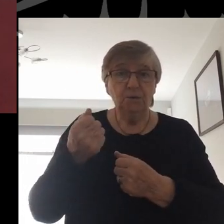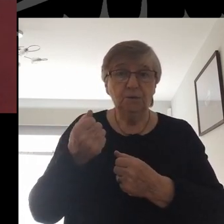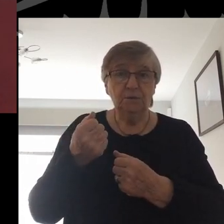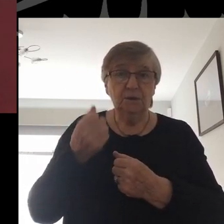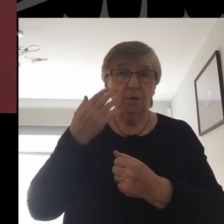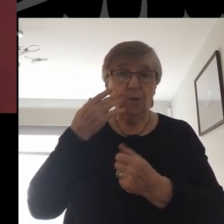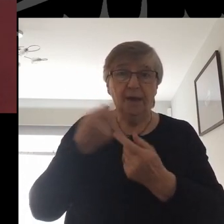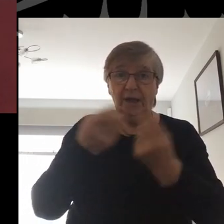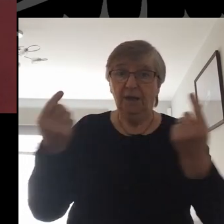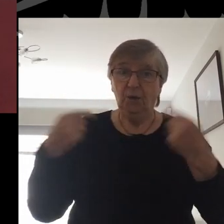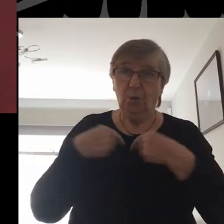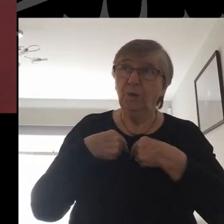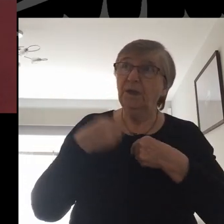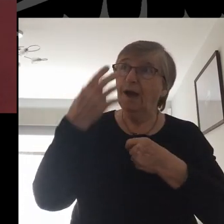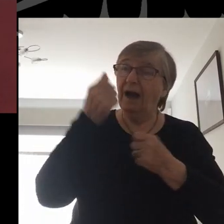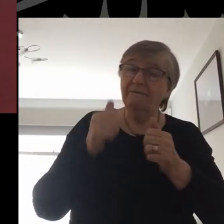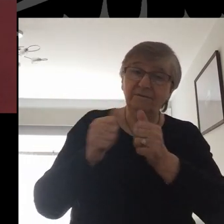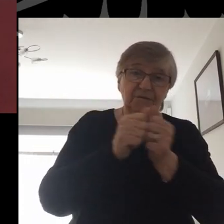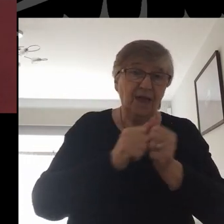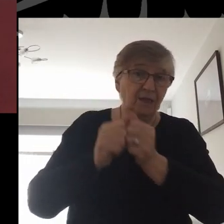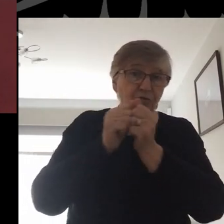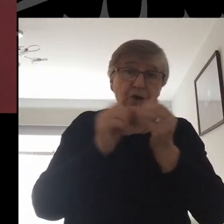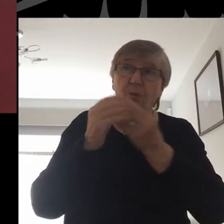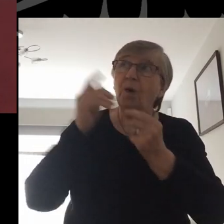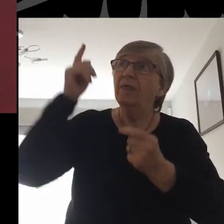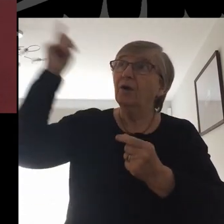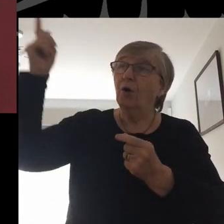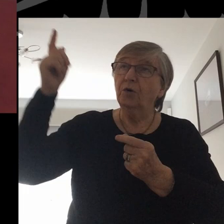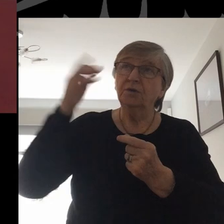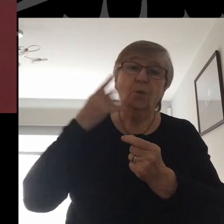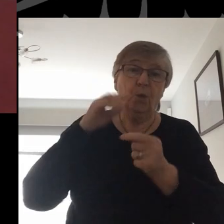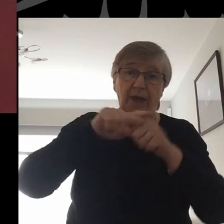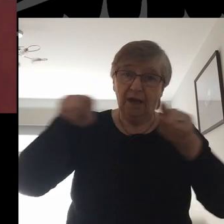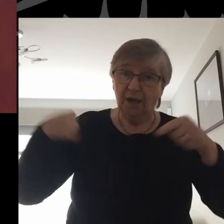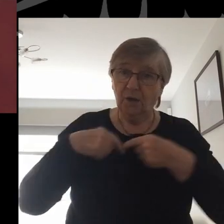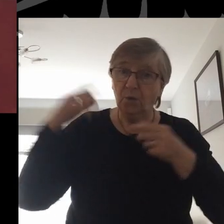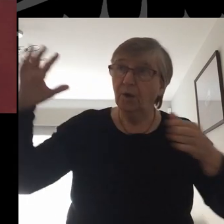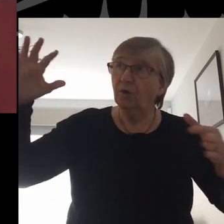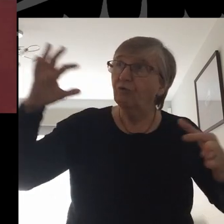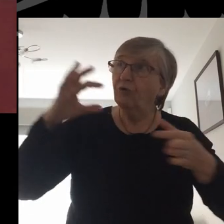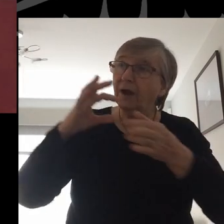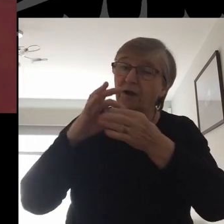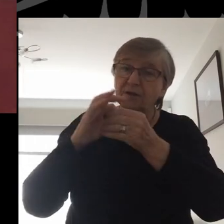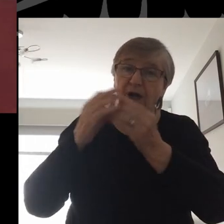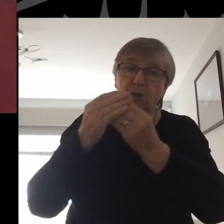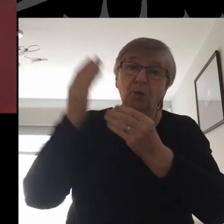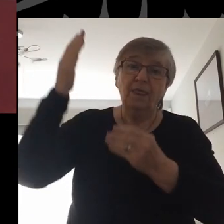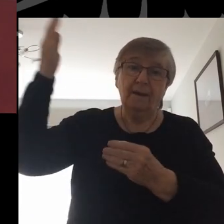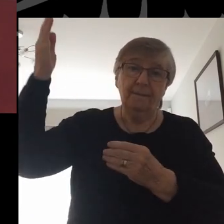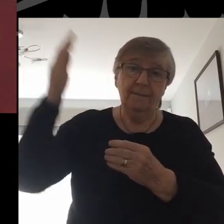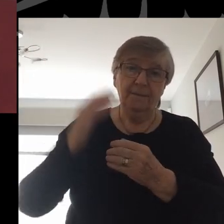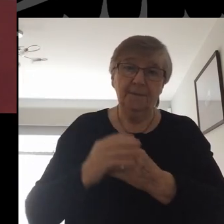brought into fellowship with the living God through being reconciled to him.